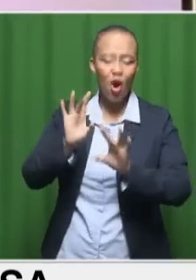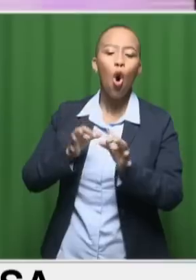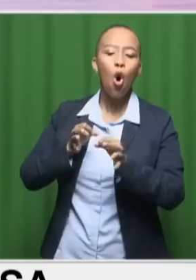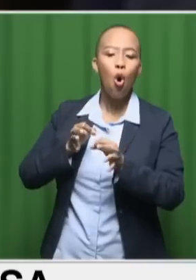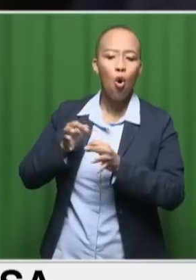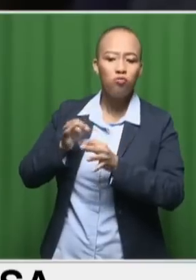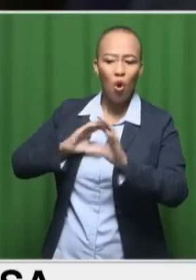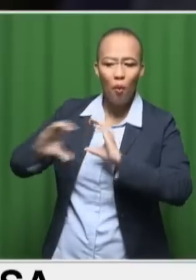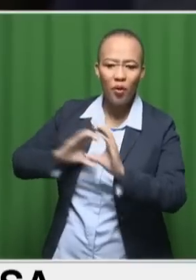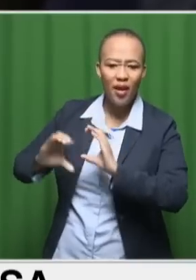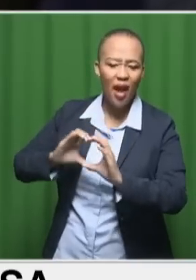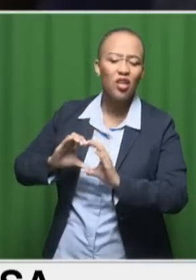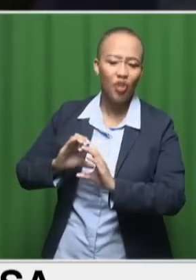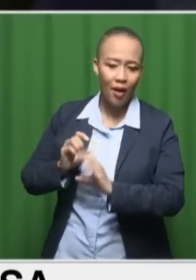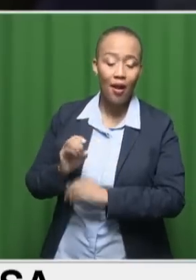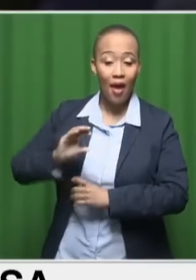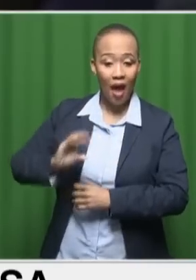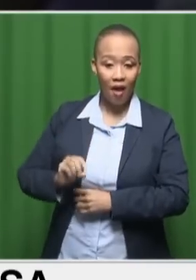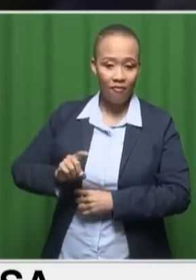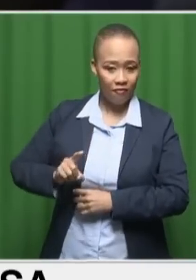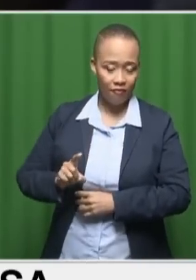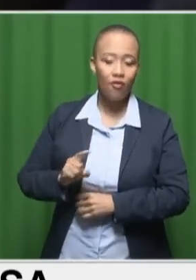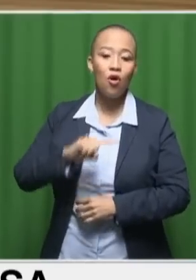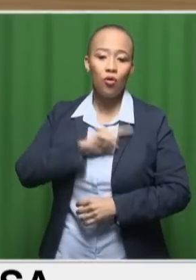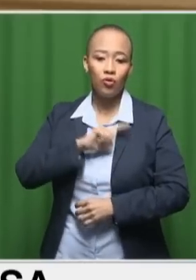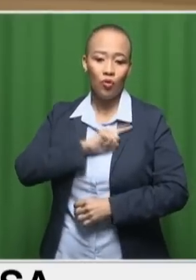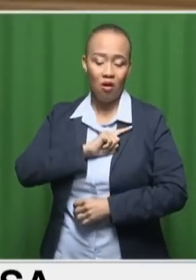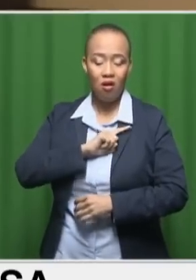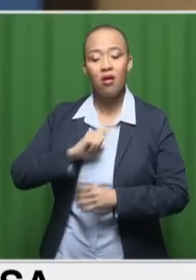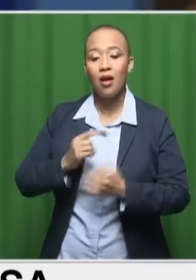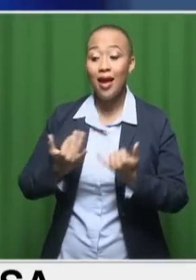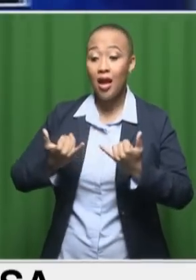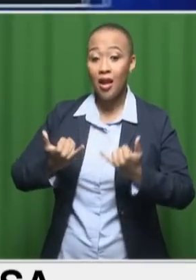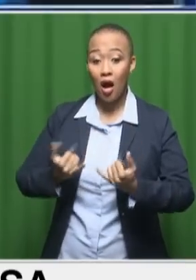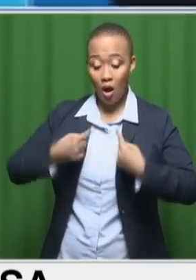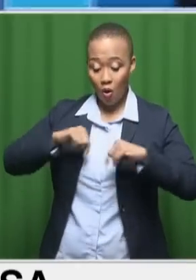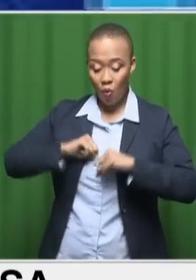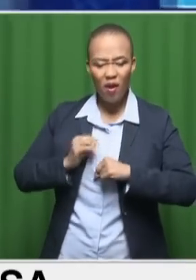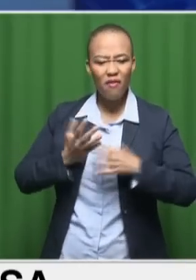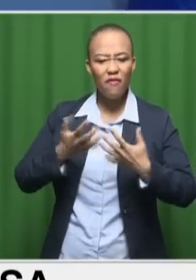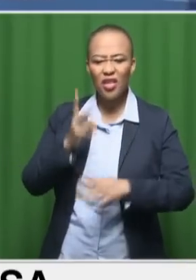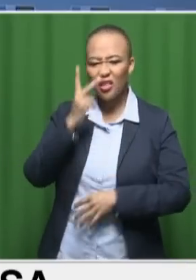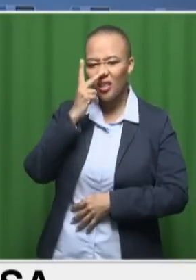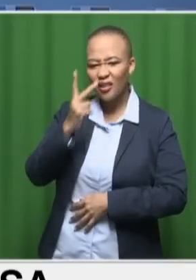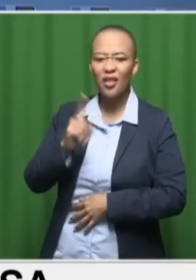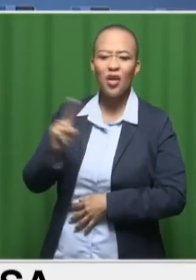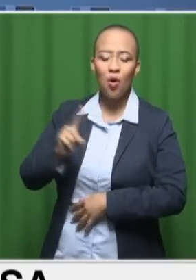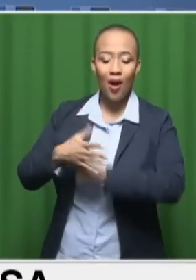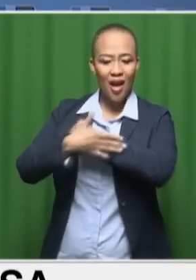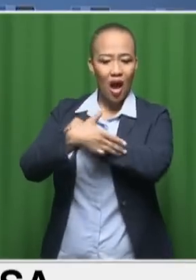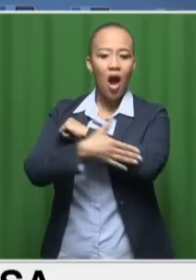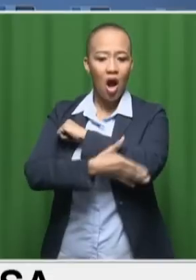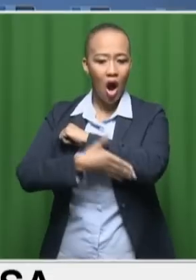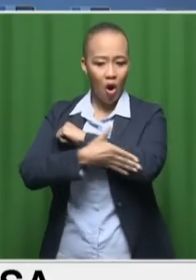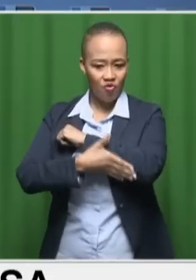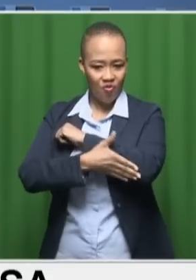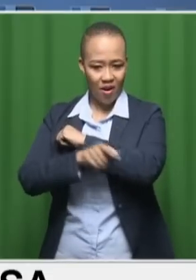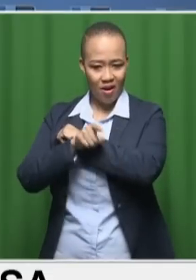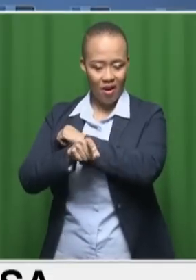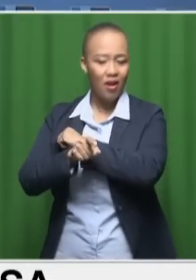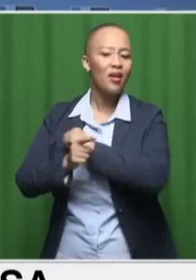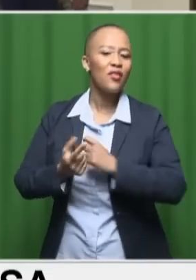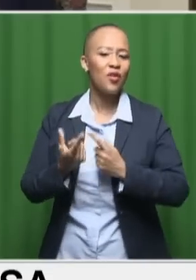towards other global powers in the world. It does put South Africa in a difficult position, but it also showcases that South Africa needs to have clear